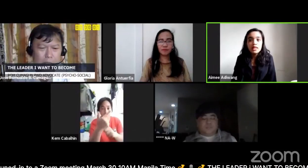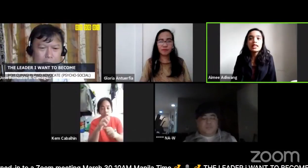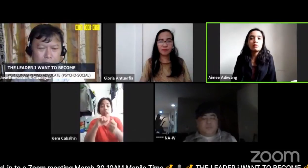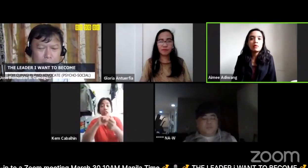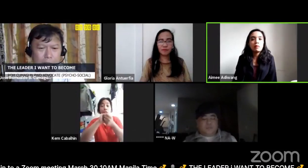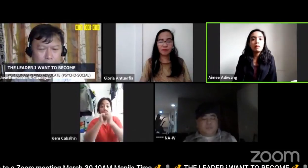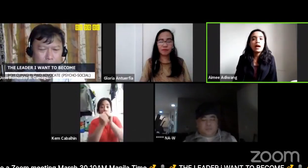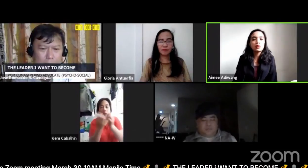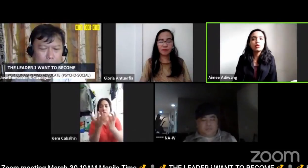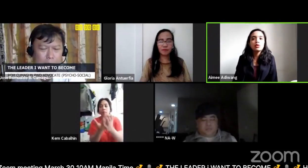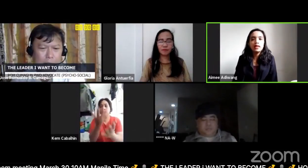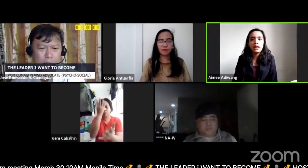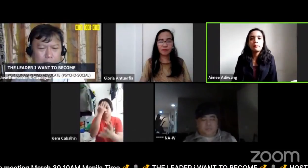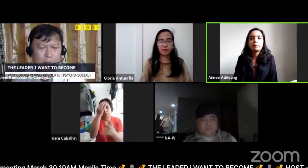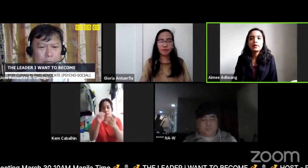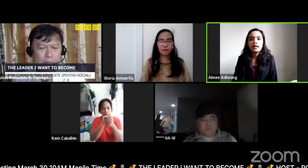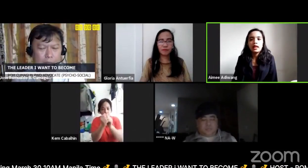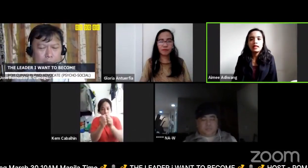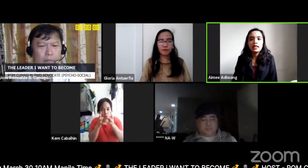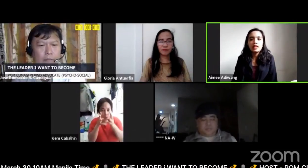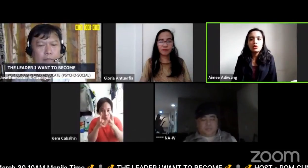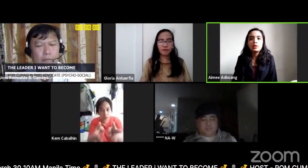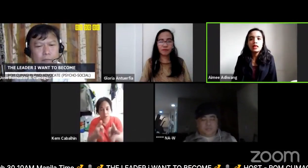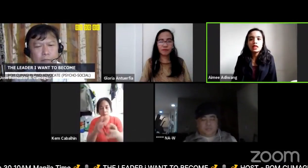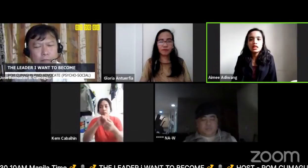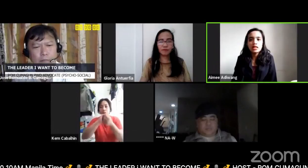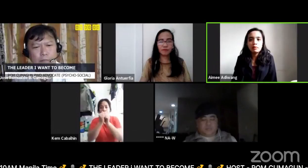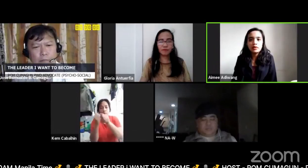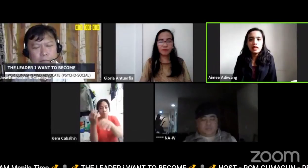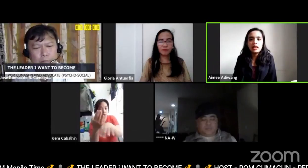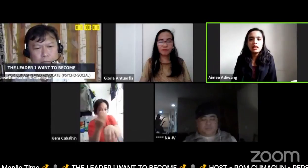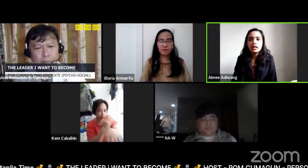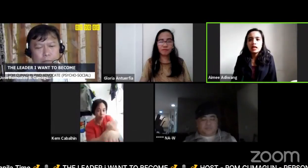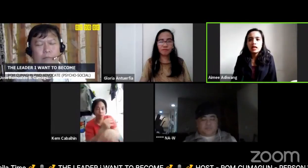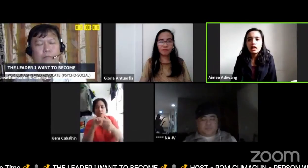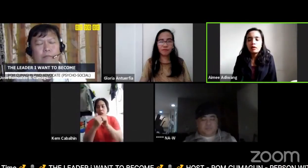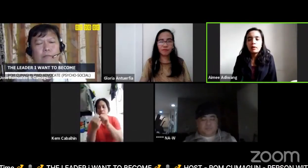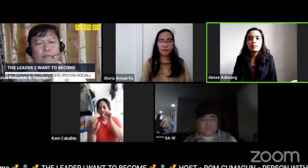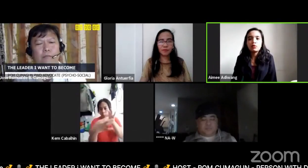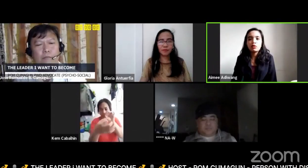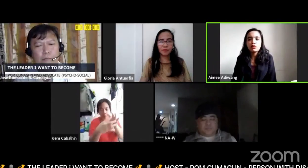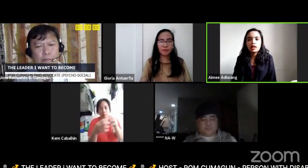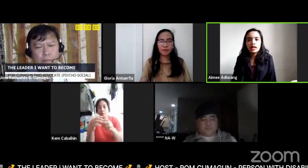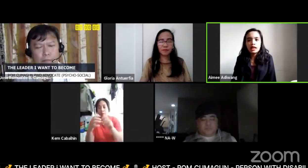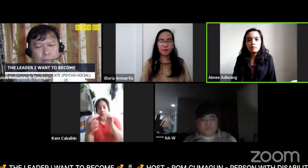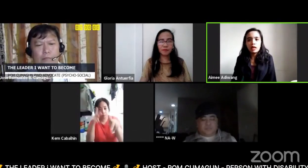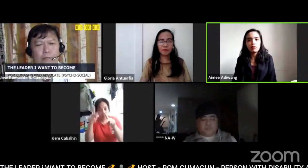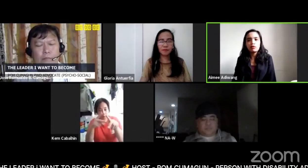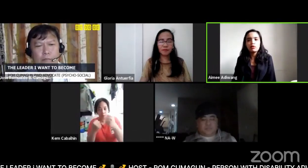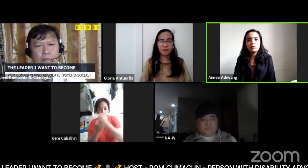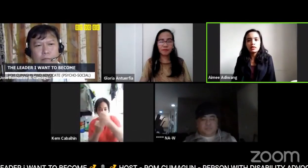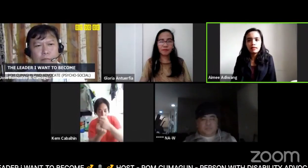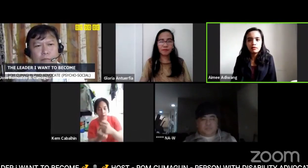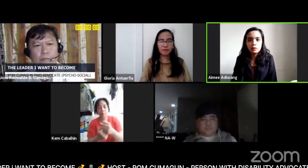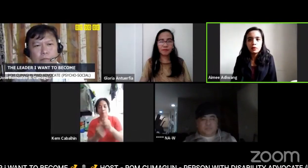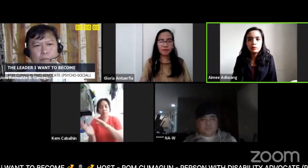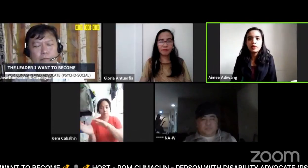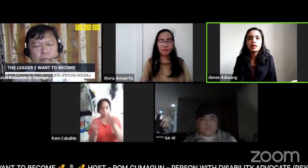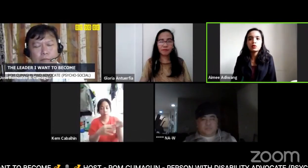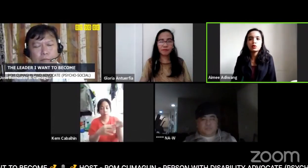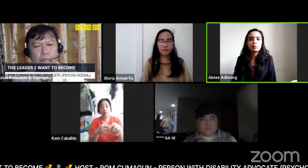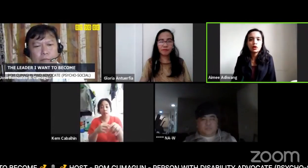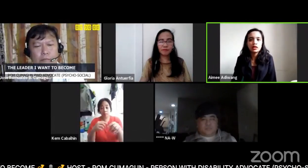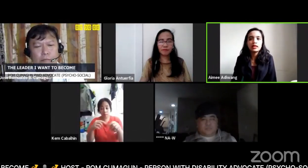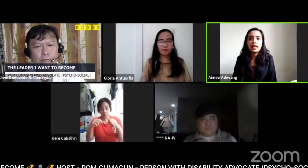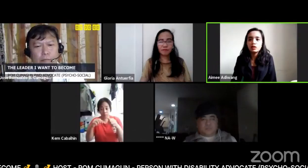yun, pwede kang mabago dun eh. And then you will learn something, ma-improve yung self